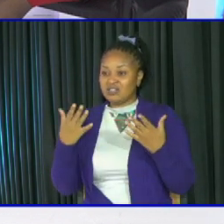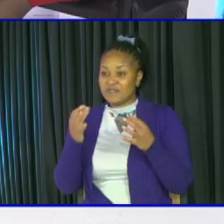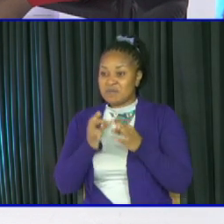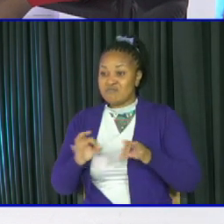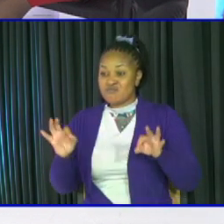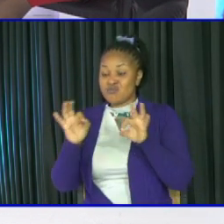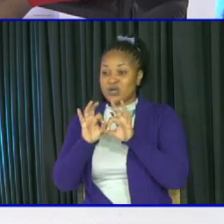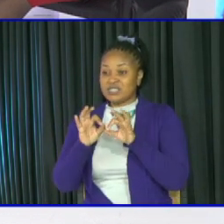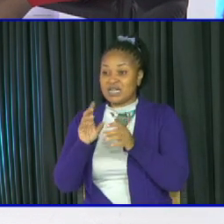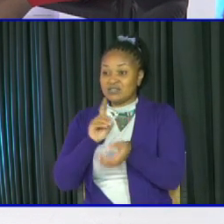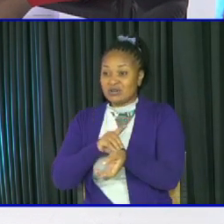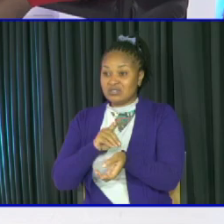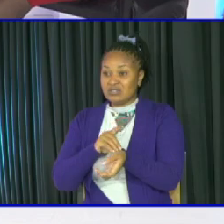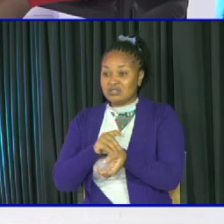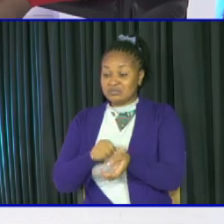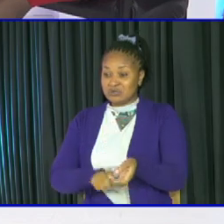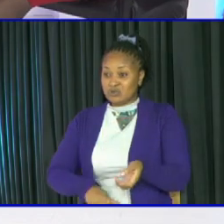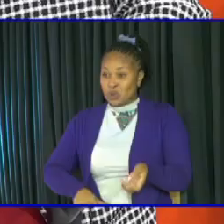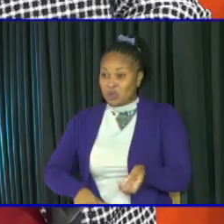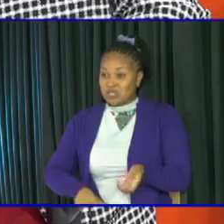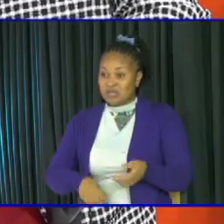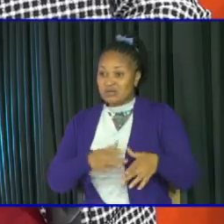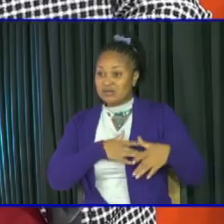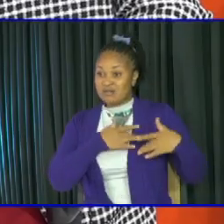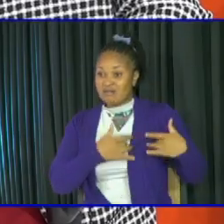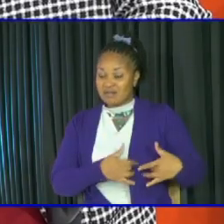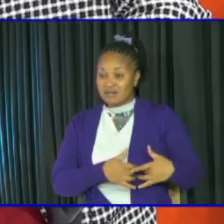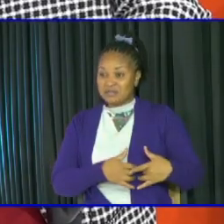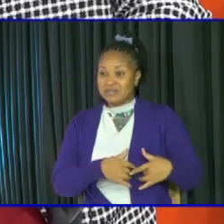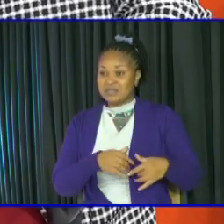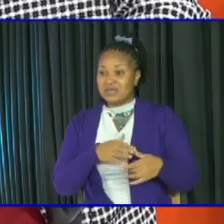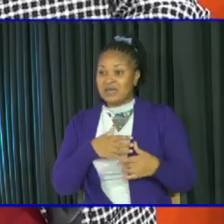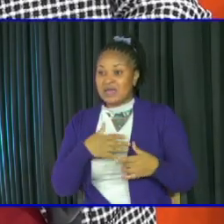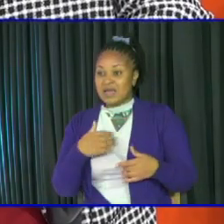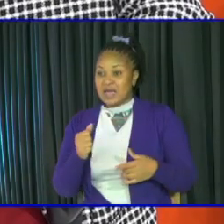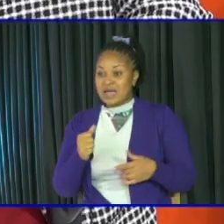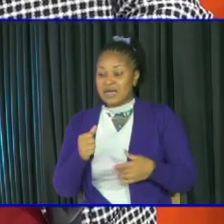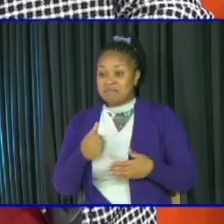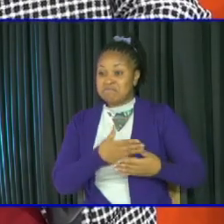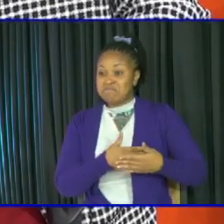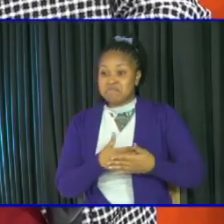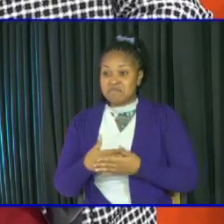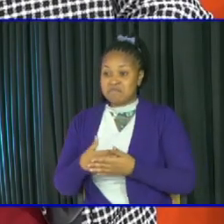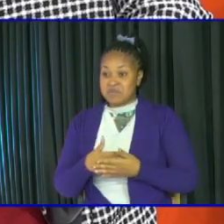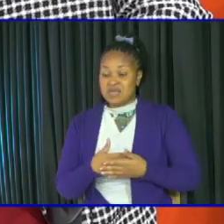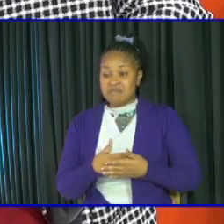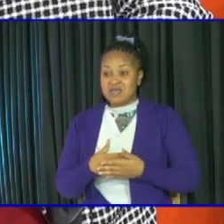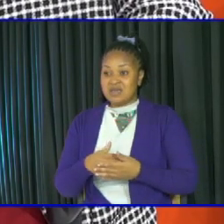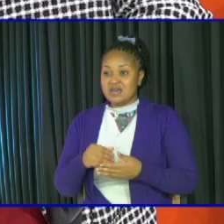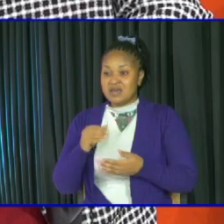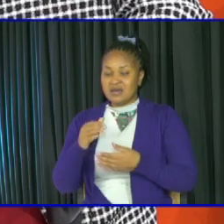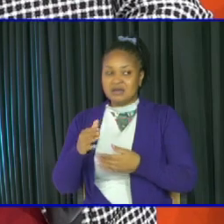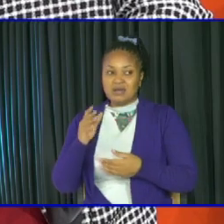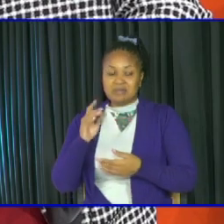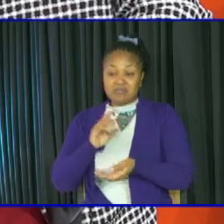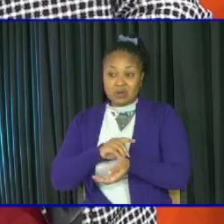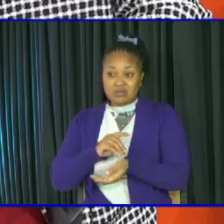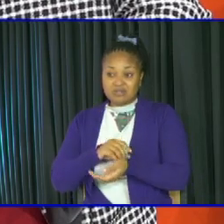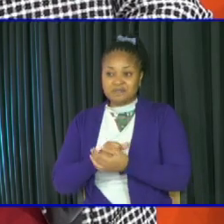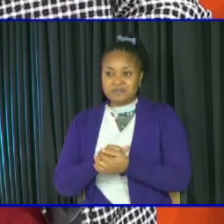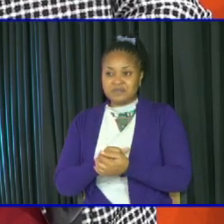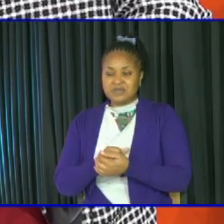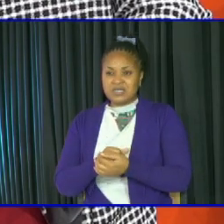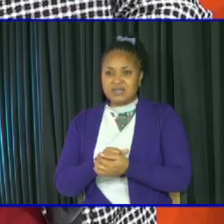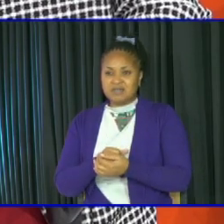Surgeon, cardiologist, obstetrician, all of them were there. Wow. Just in case anything happened. But in fact, you